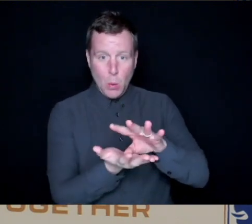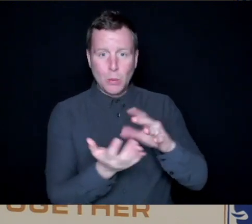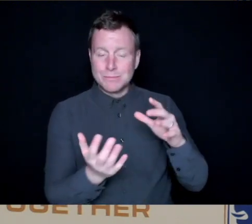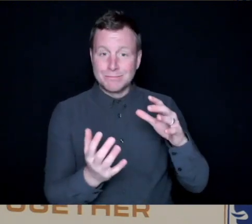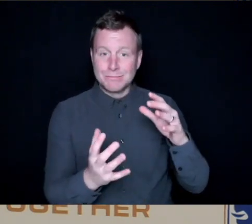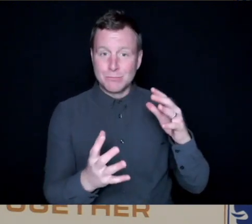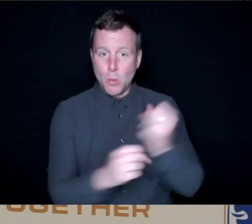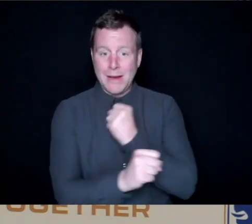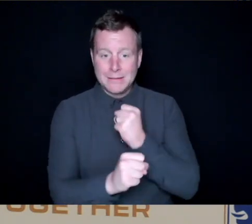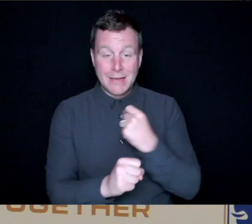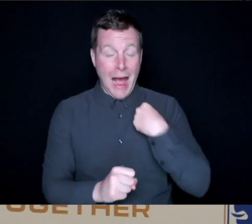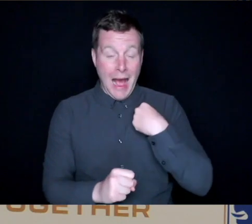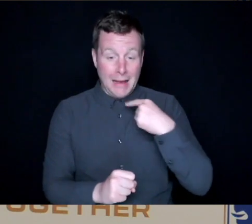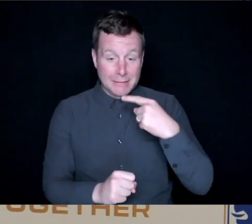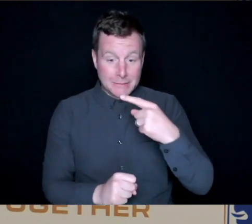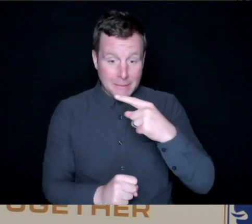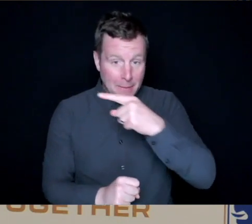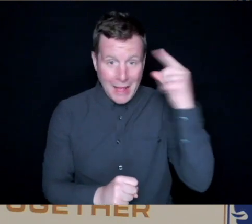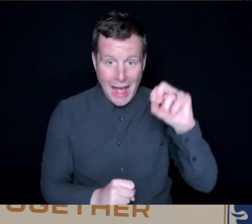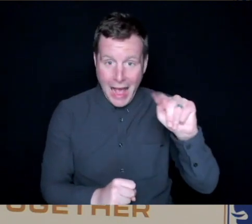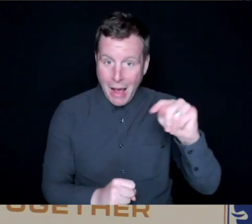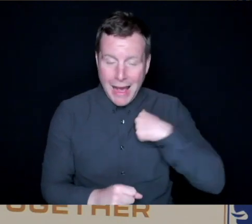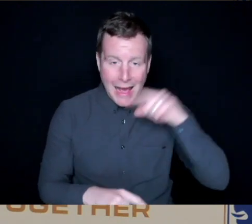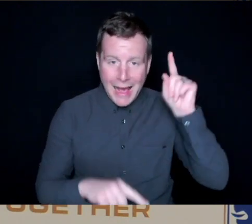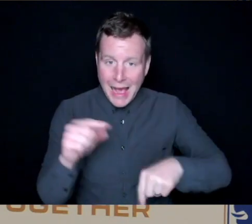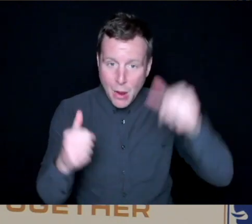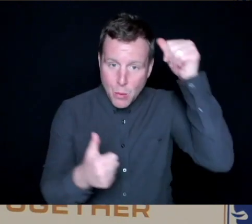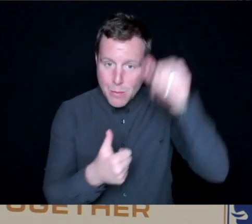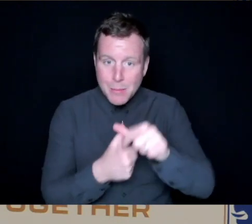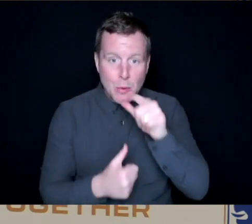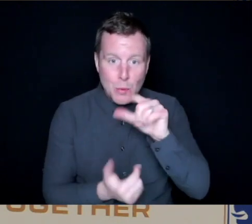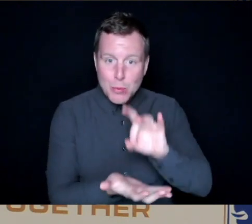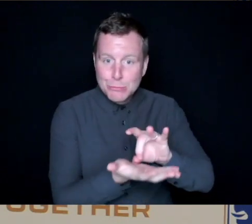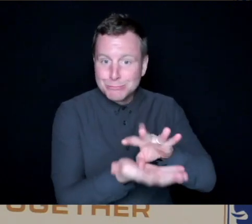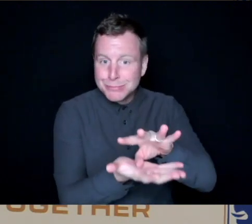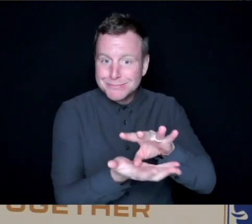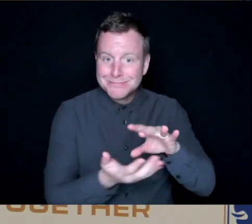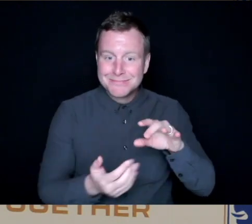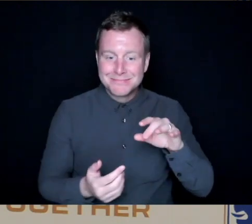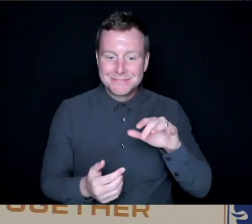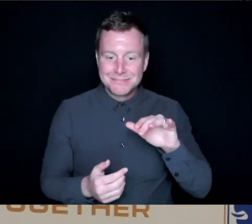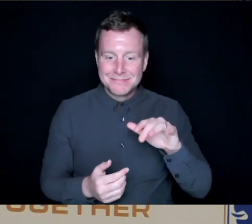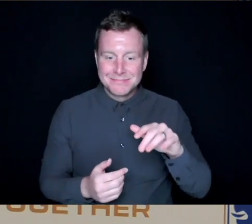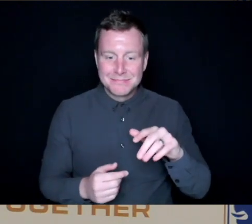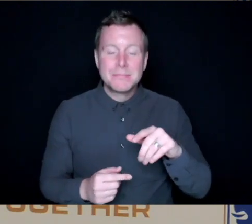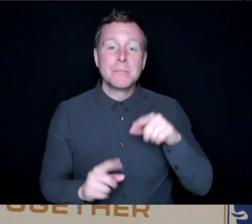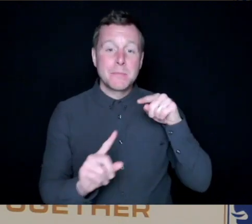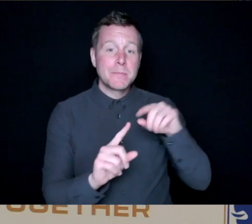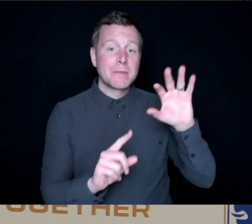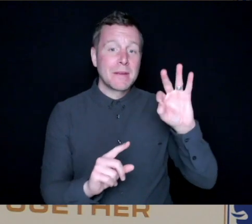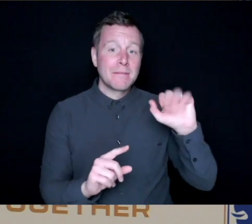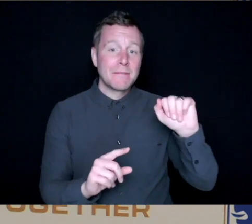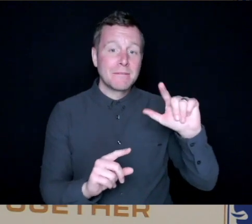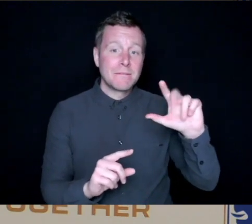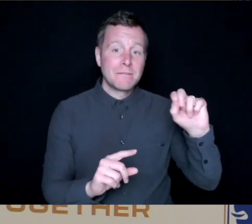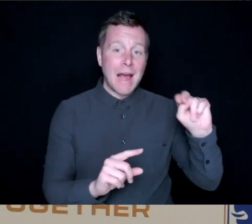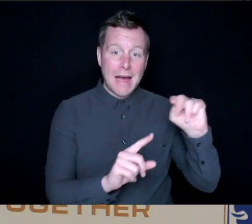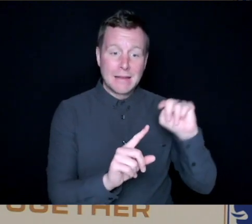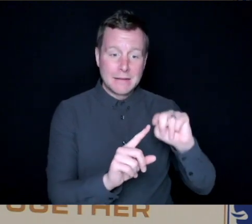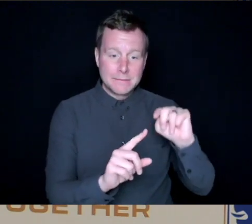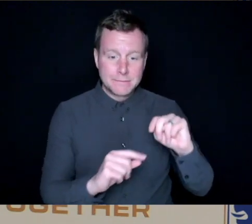was great. Actually blacked out, I had no idea who scored. And yeah, about Fallon, I